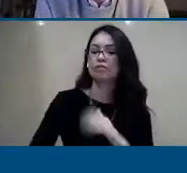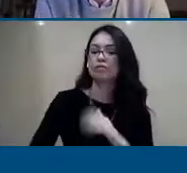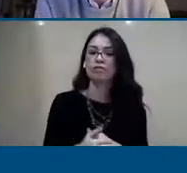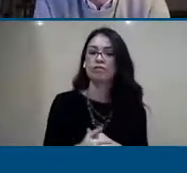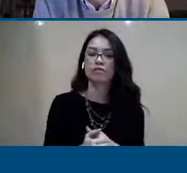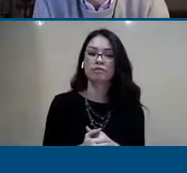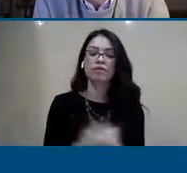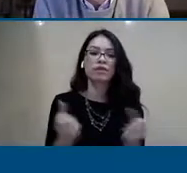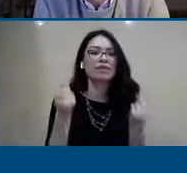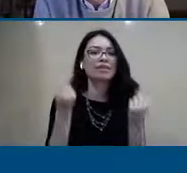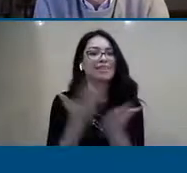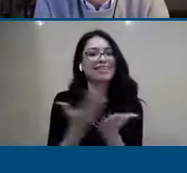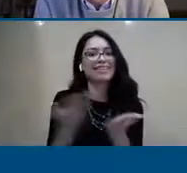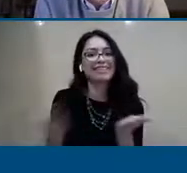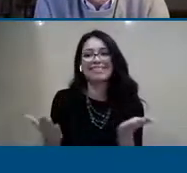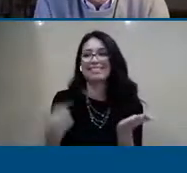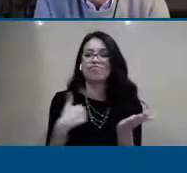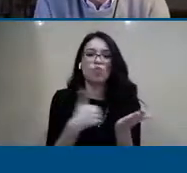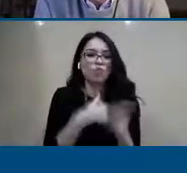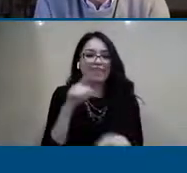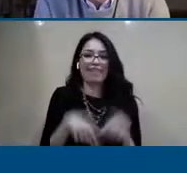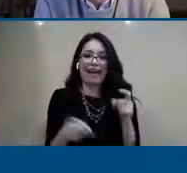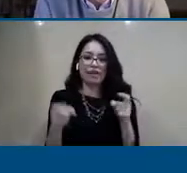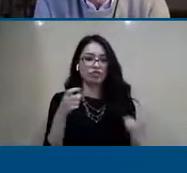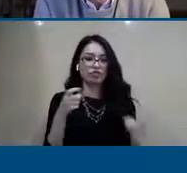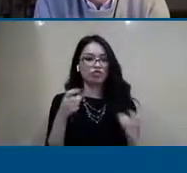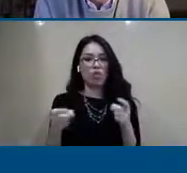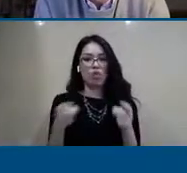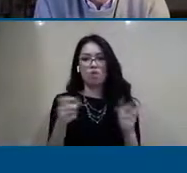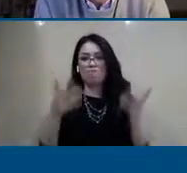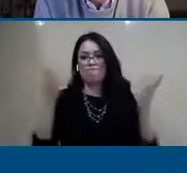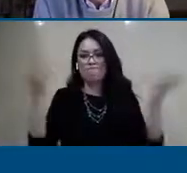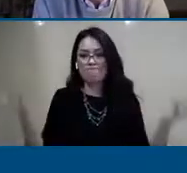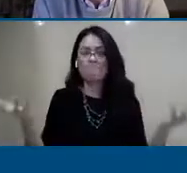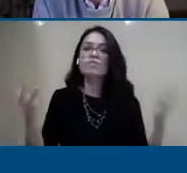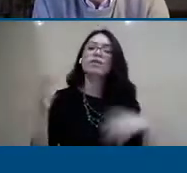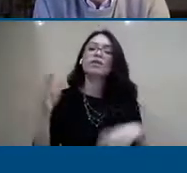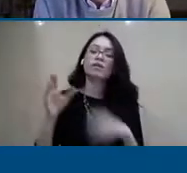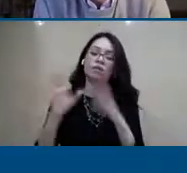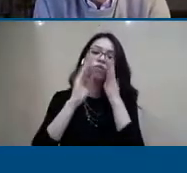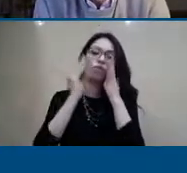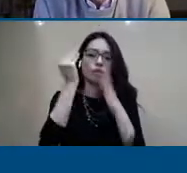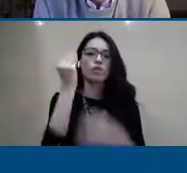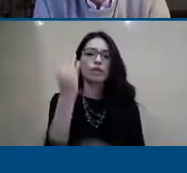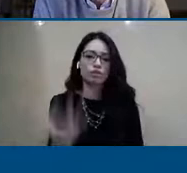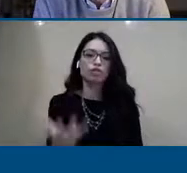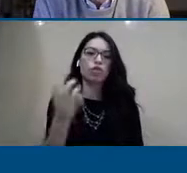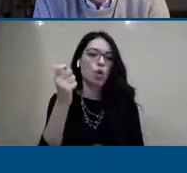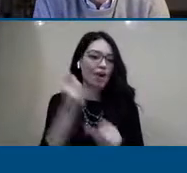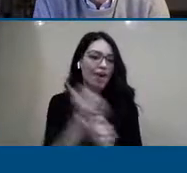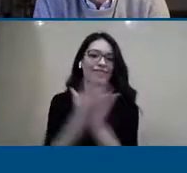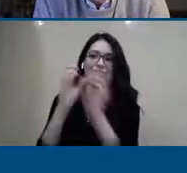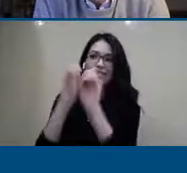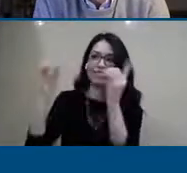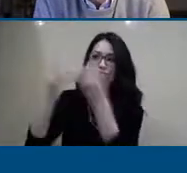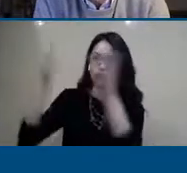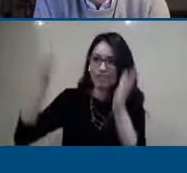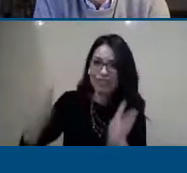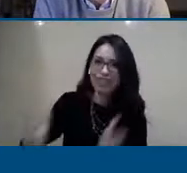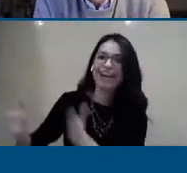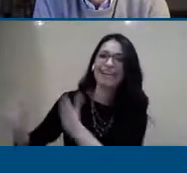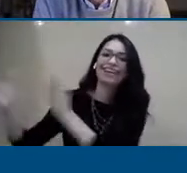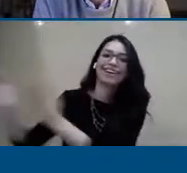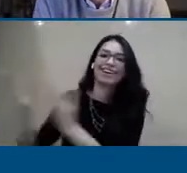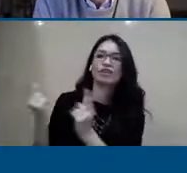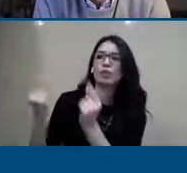Unified's control. And so what you'll learn tonight is that the district is moving forward on all fronts to plan for the eventual reopening of our